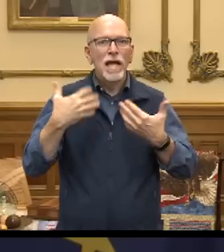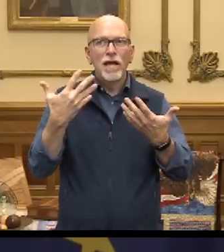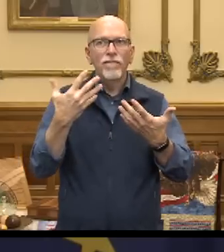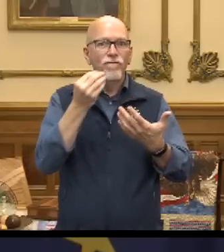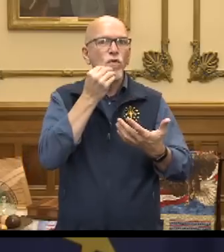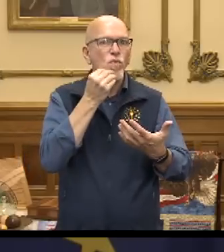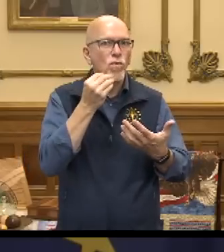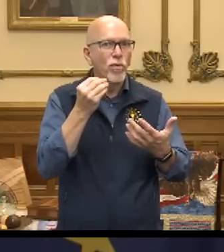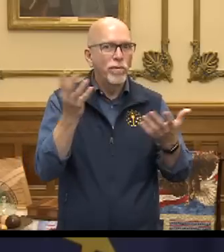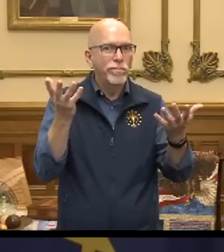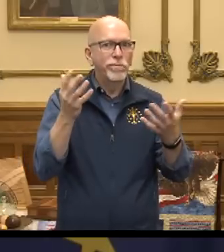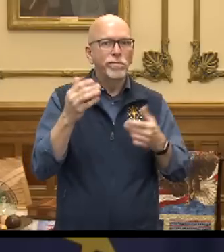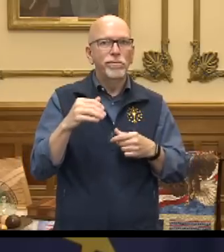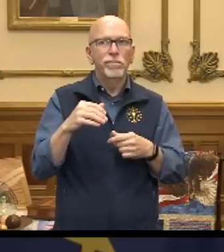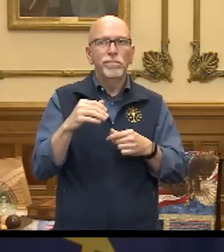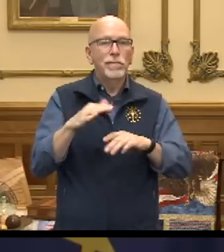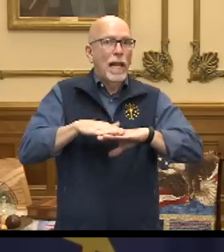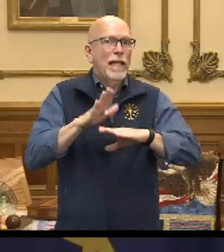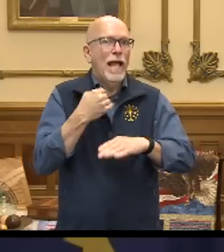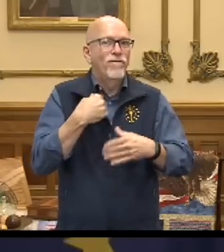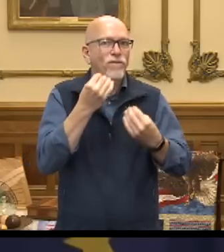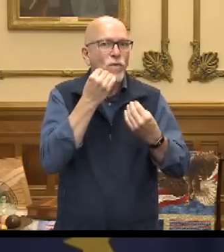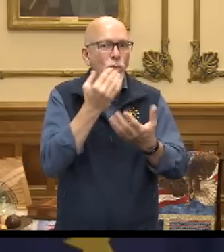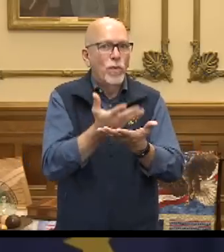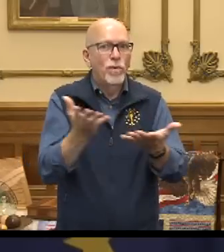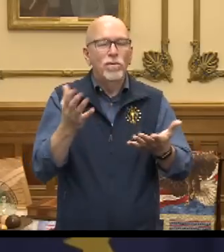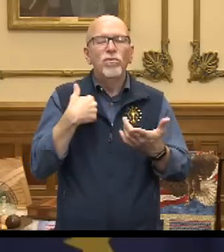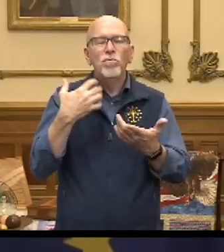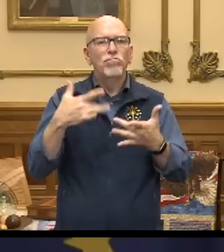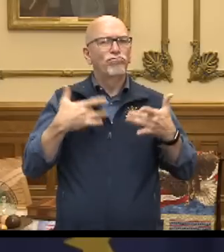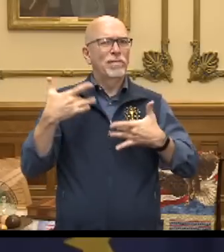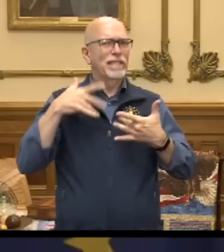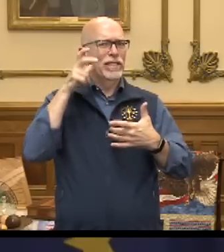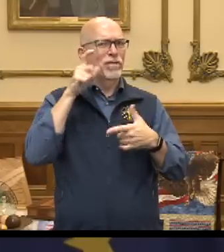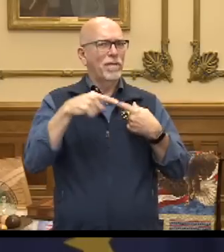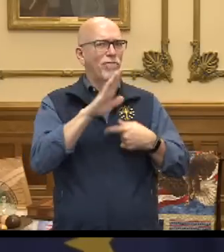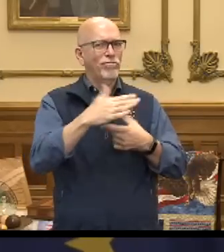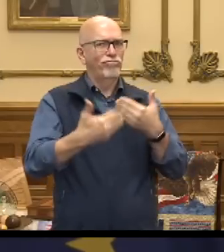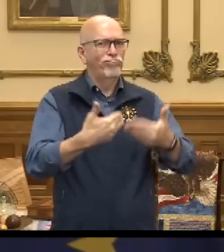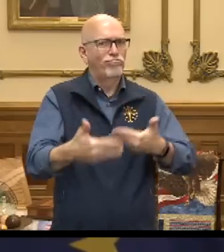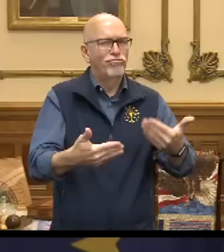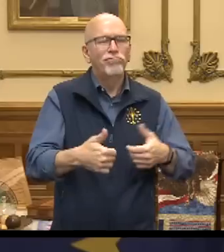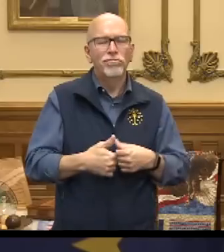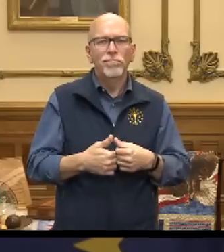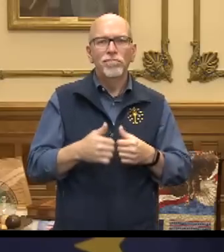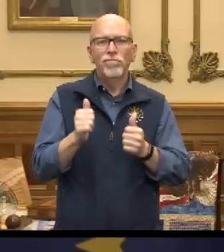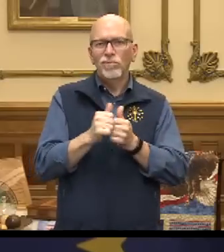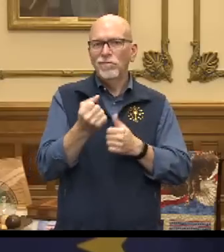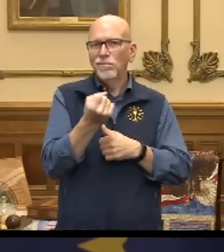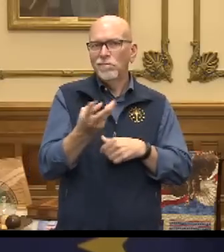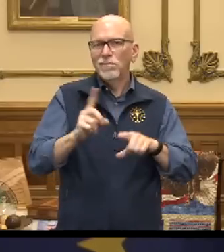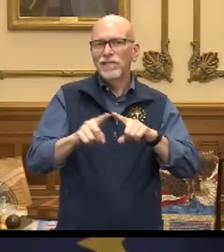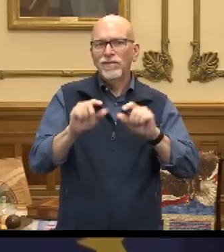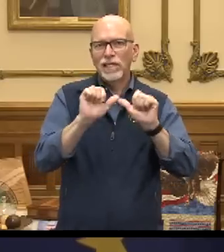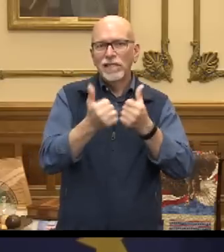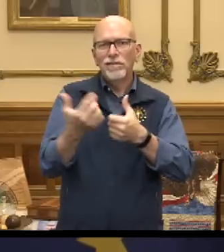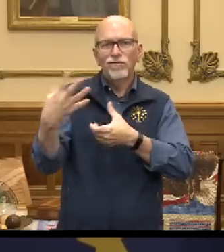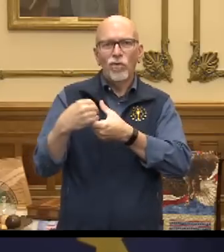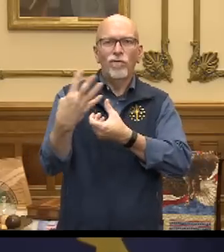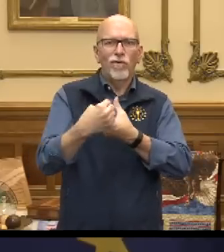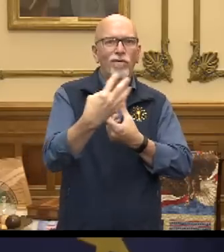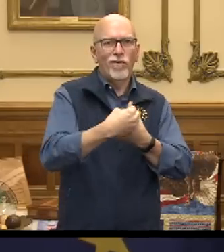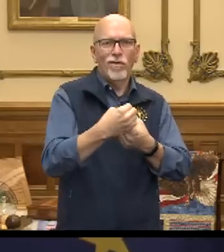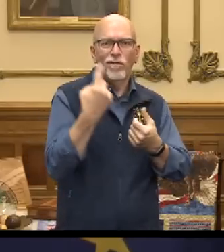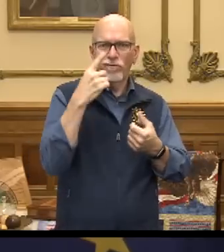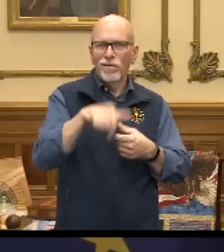food at the very least. And so excited to hear about the progress that's been made with multiple agencies getting involved on that